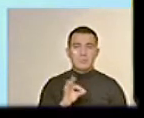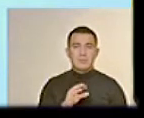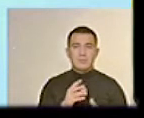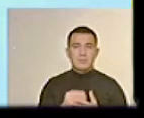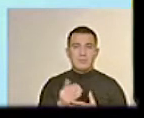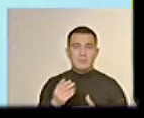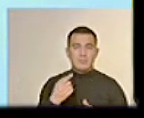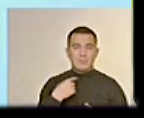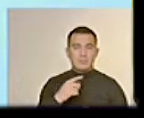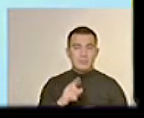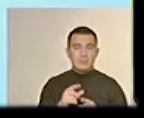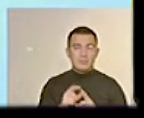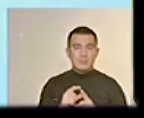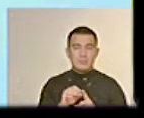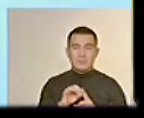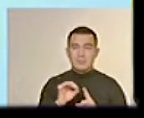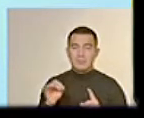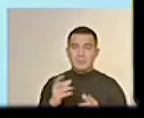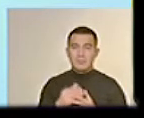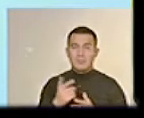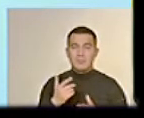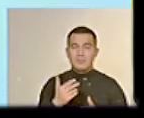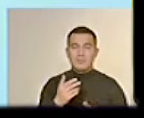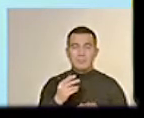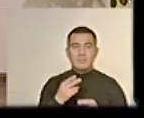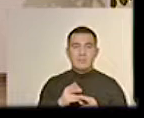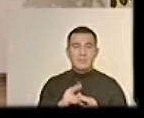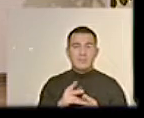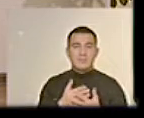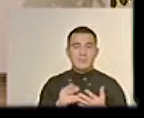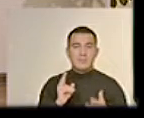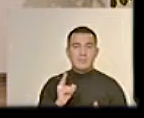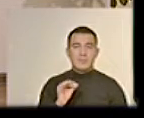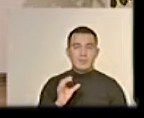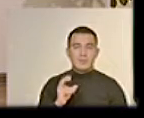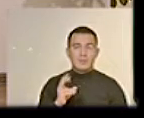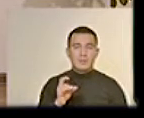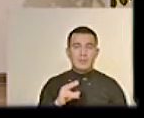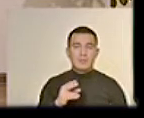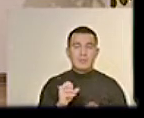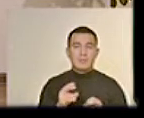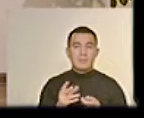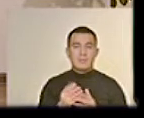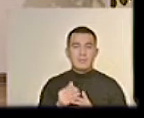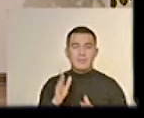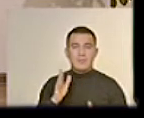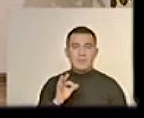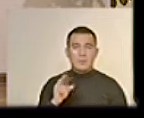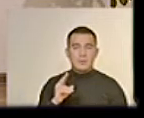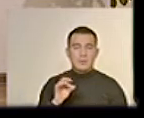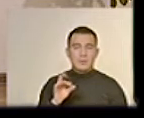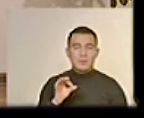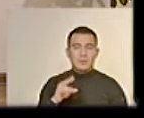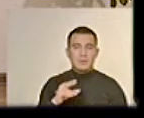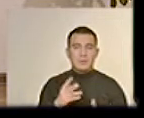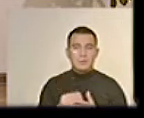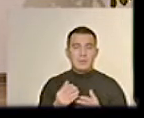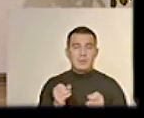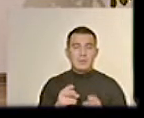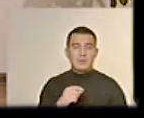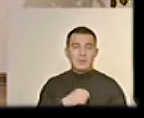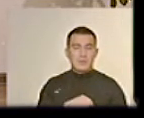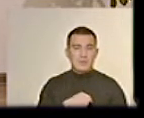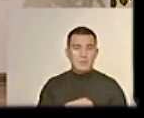permanganat, kaliy xlorat va vodorod peroksiddan qanday usullarda vodorod olinadi yoki qanday